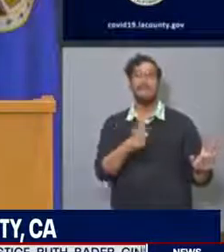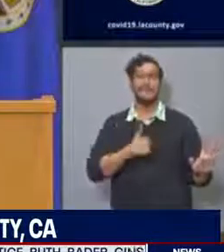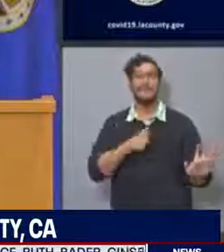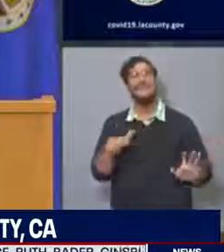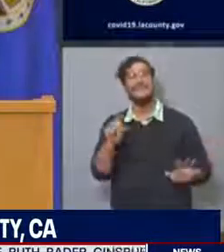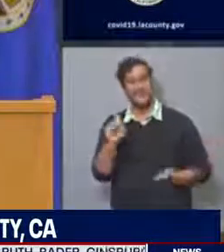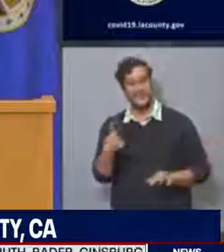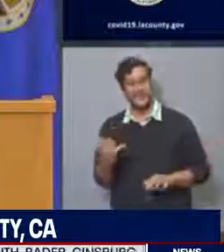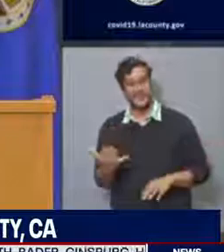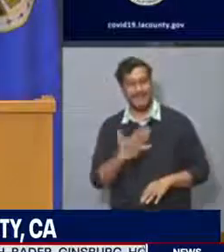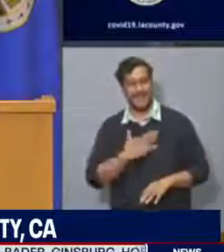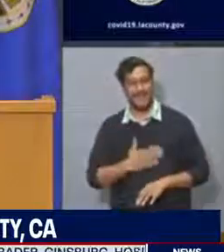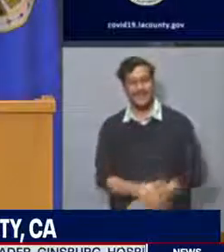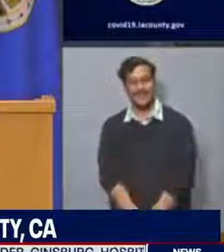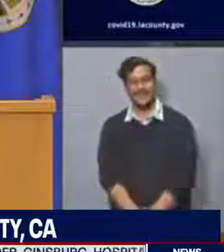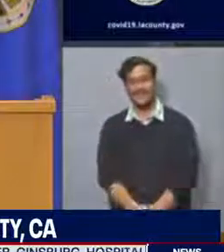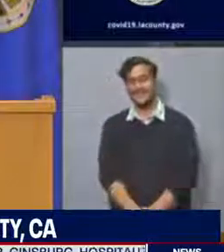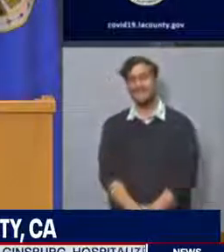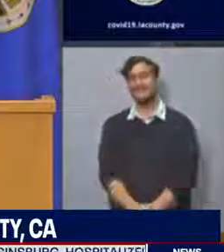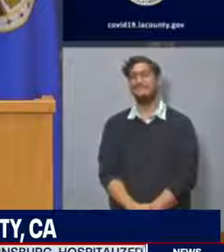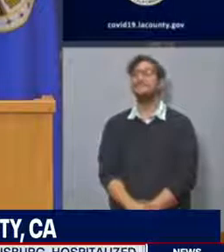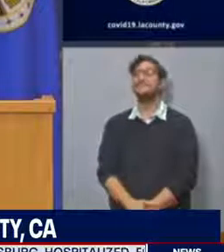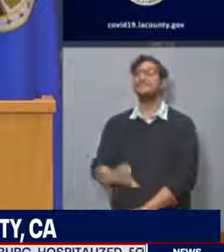and we'll take the next question. Thank you. We'll go to Christopher Webb